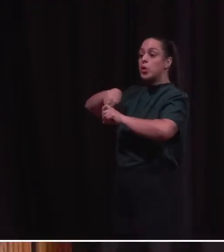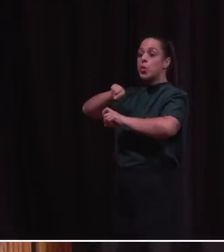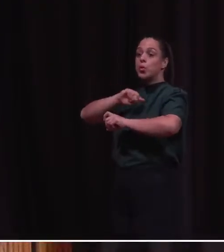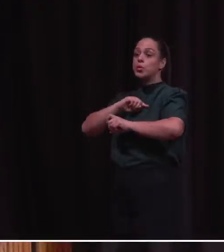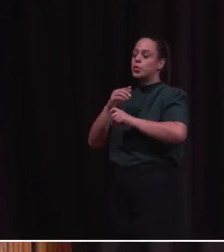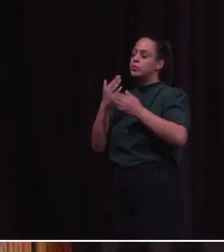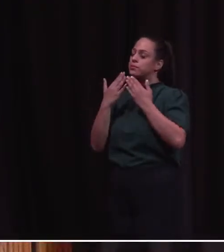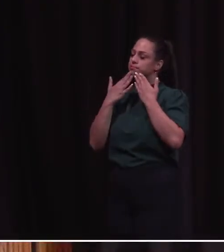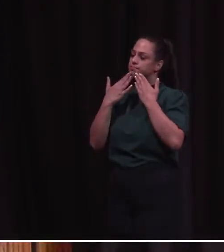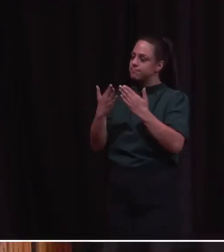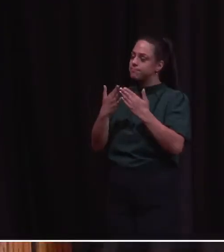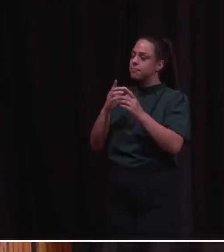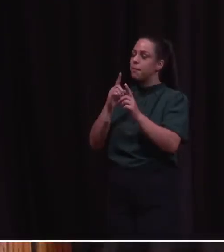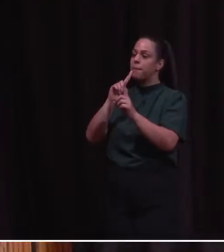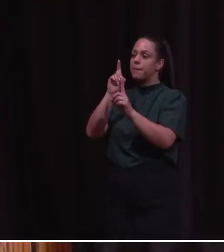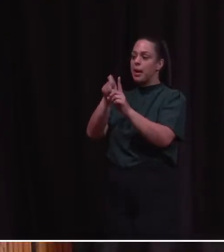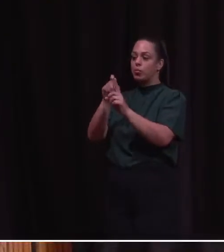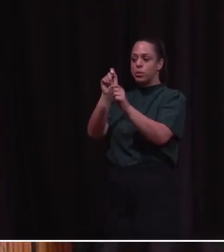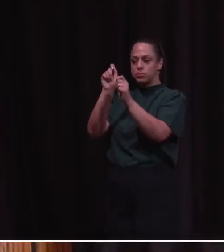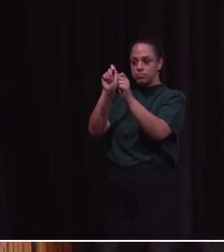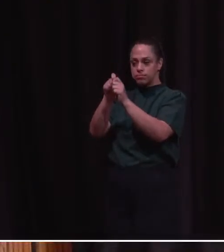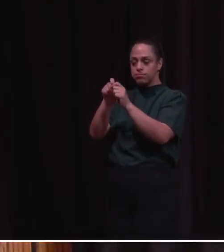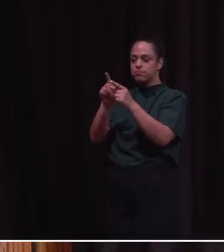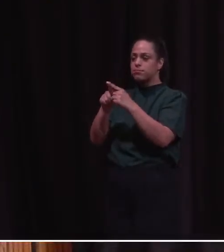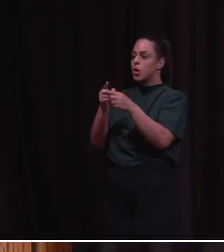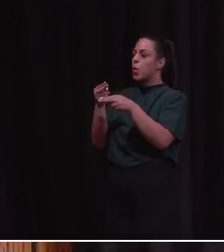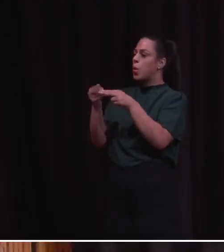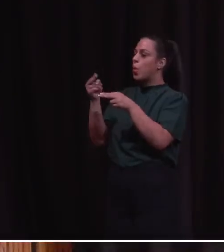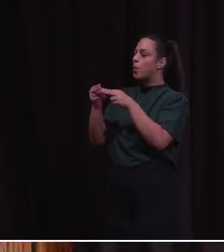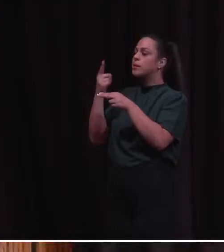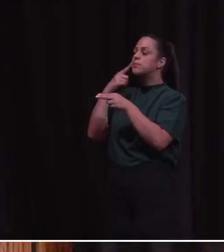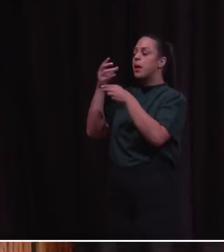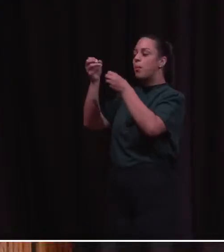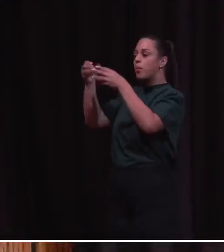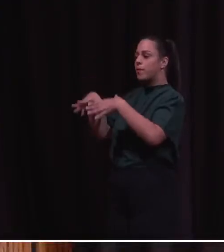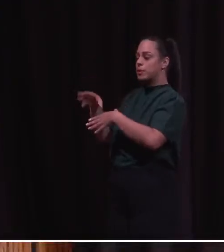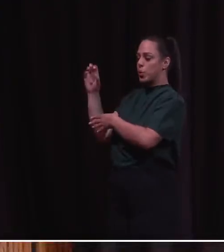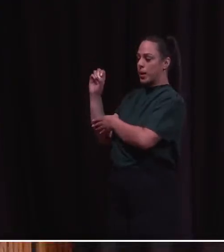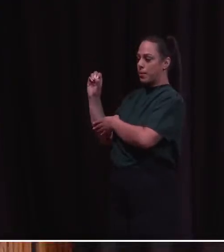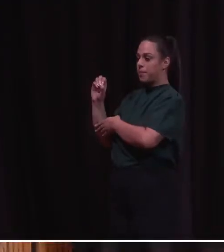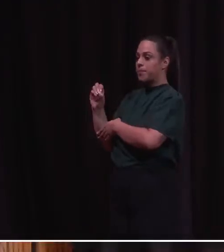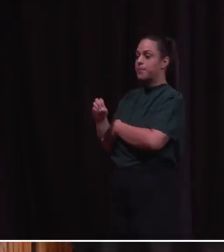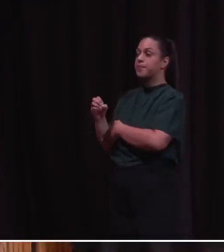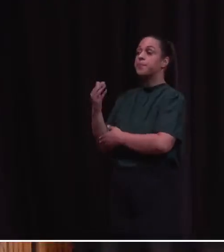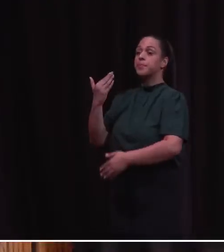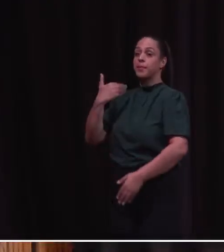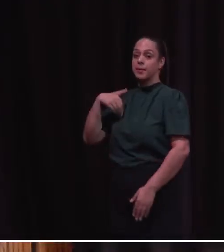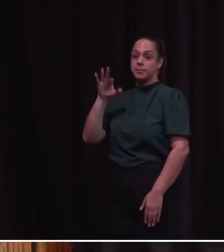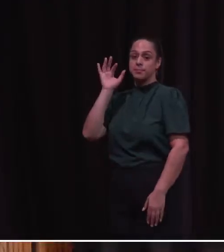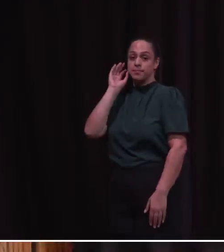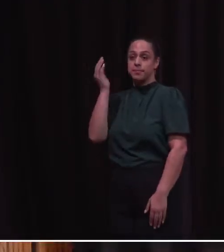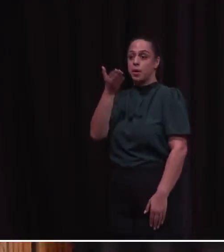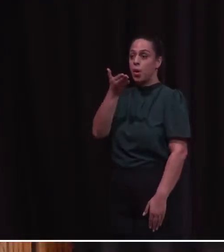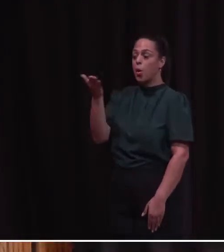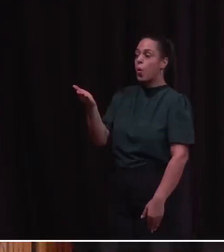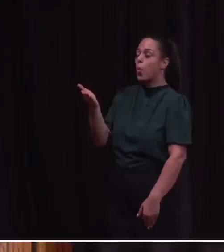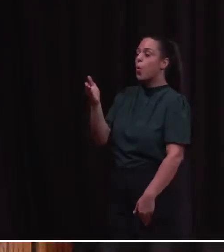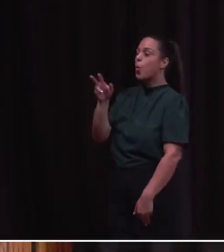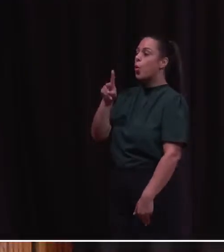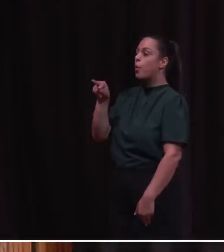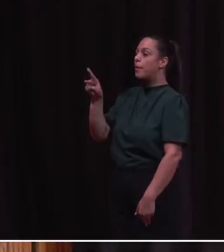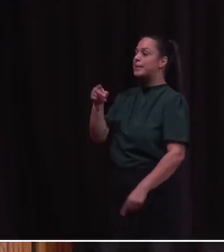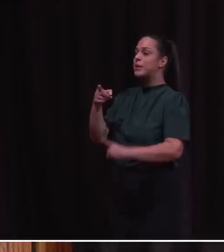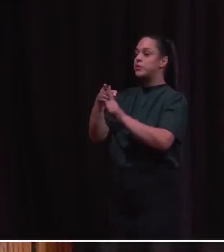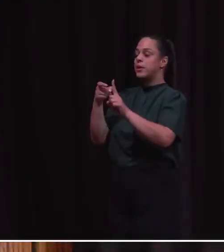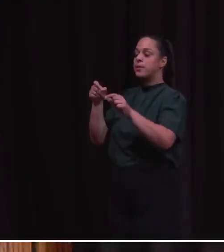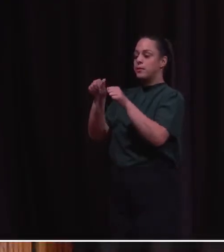preguntas puntuales y breves para la profesora Oyèrónkẹ. Los y las compañeras del programa de voluntariado